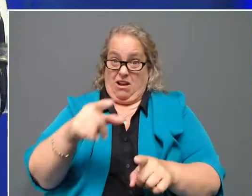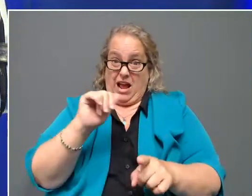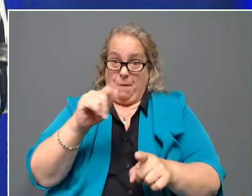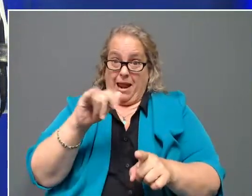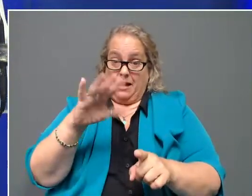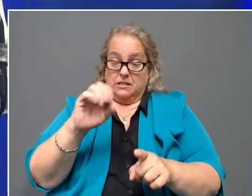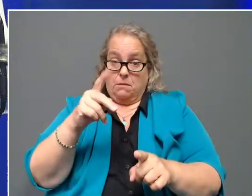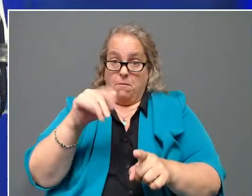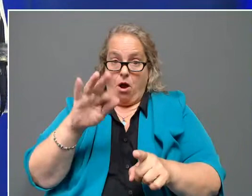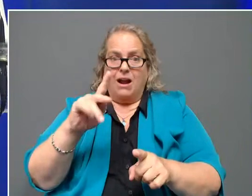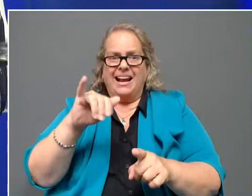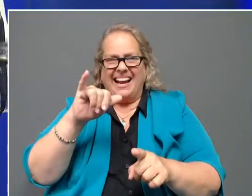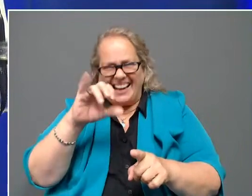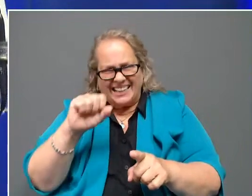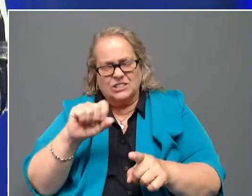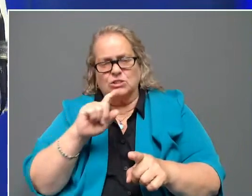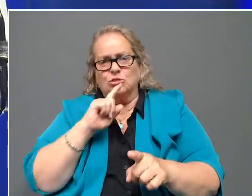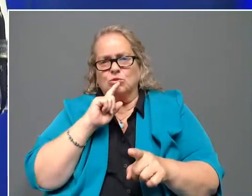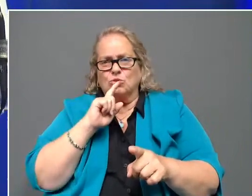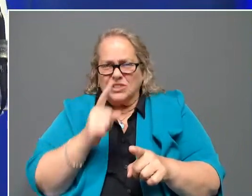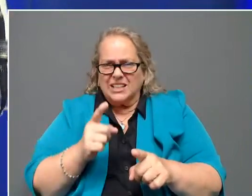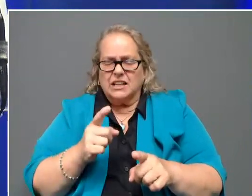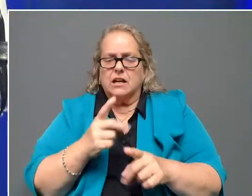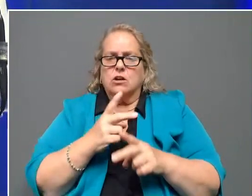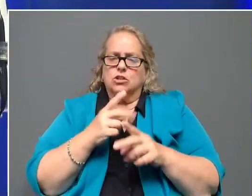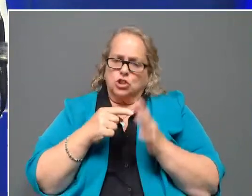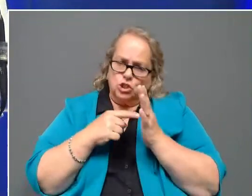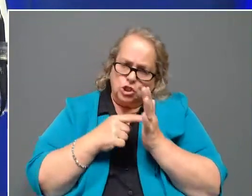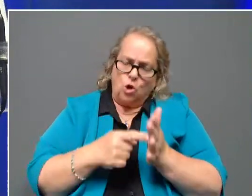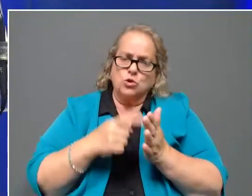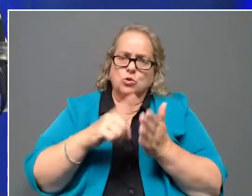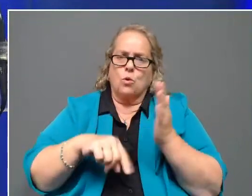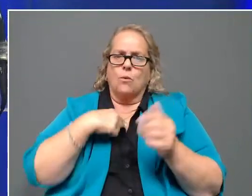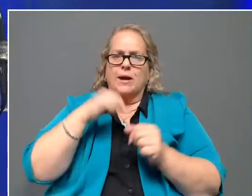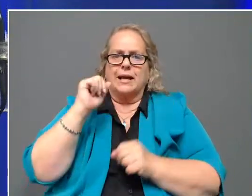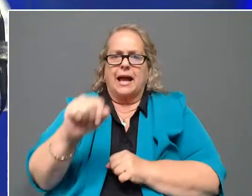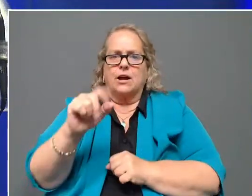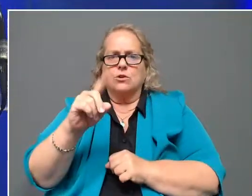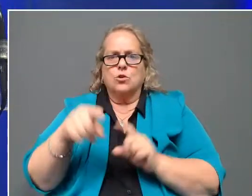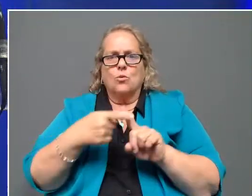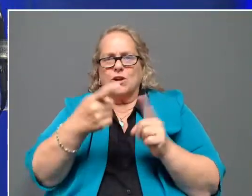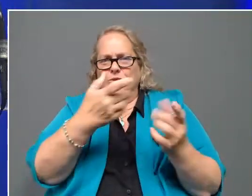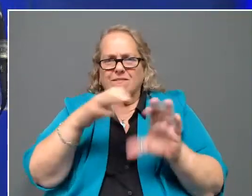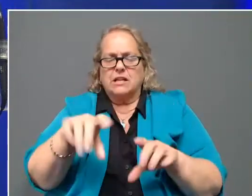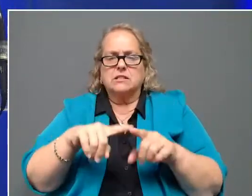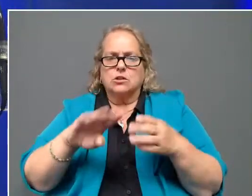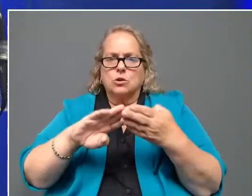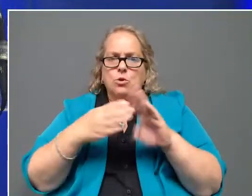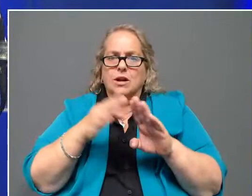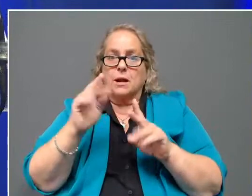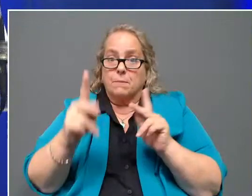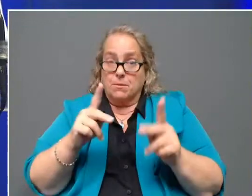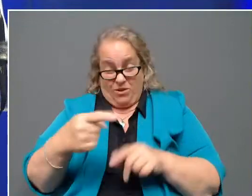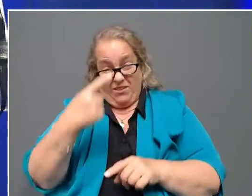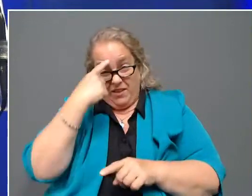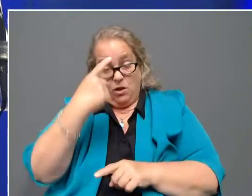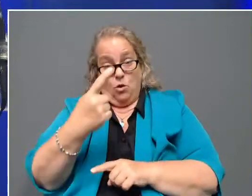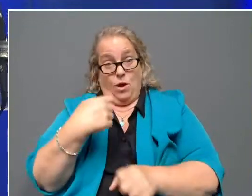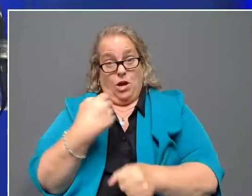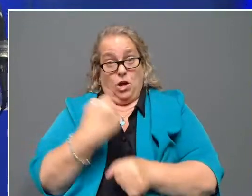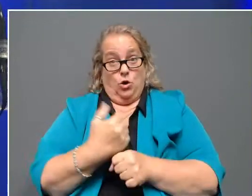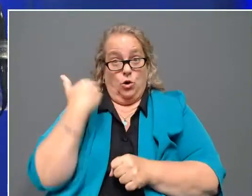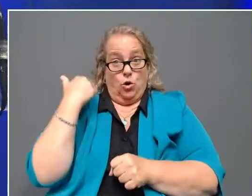can do when we invest in innovation, community, and people. Think about where we were a year ago again, and we've